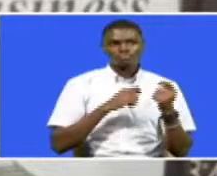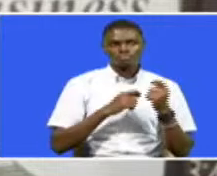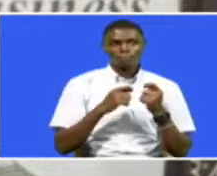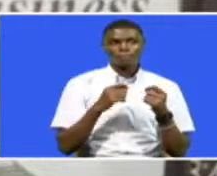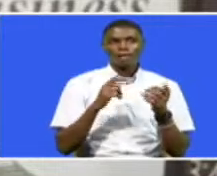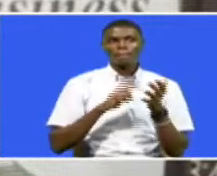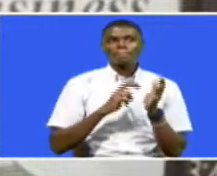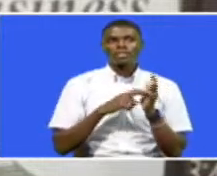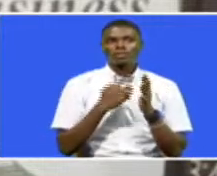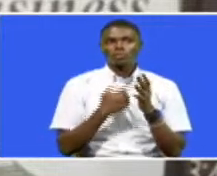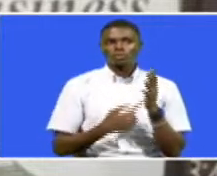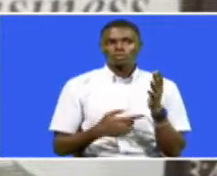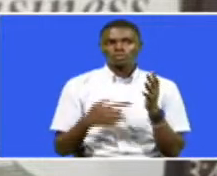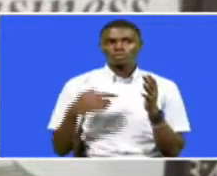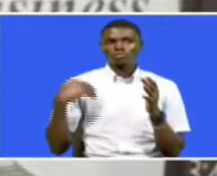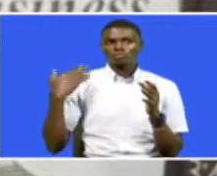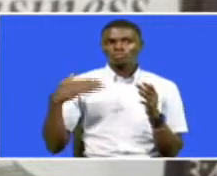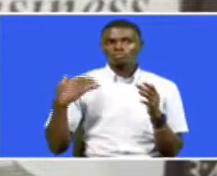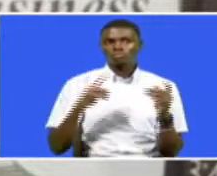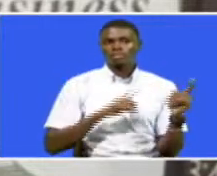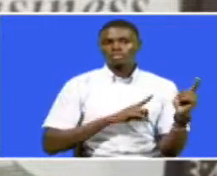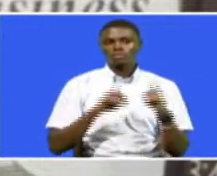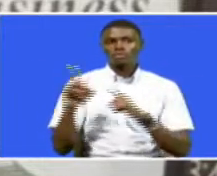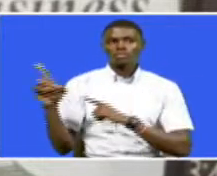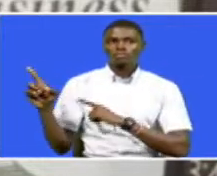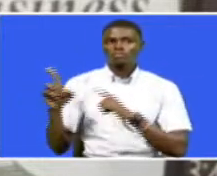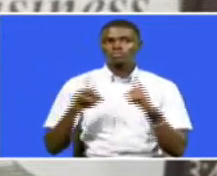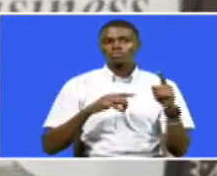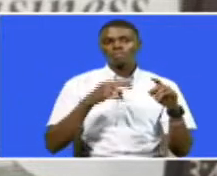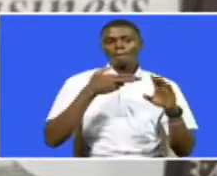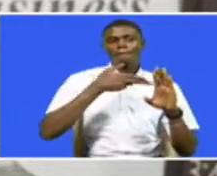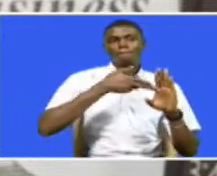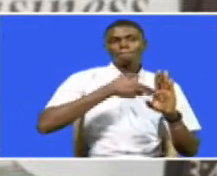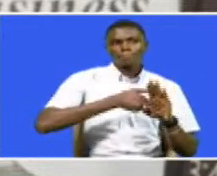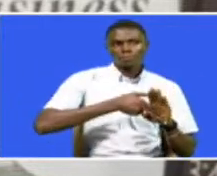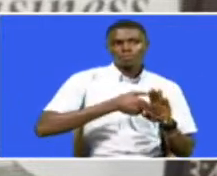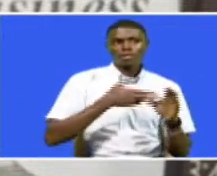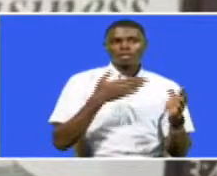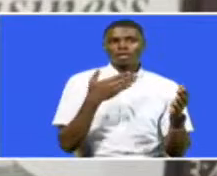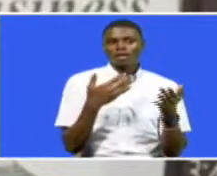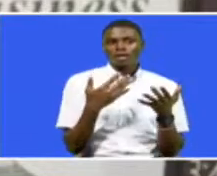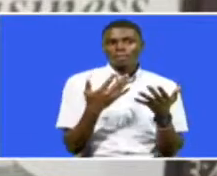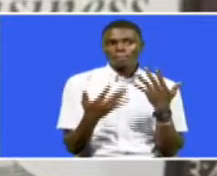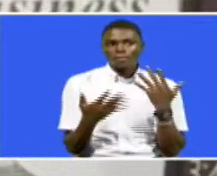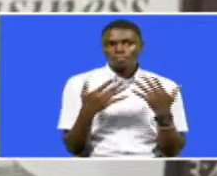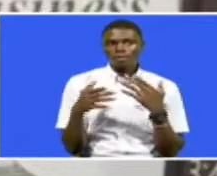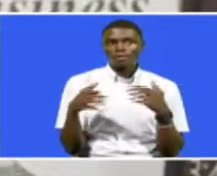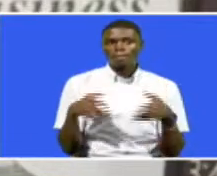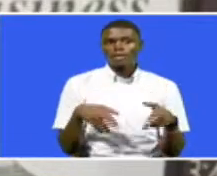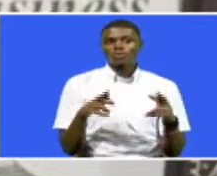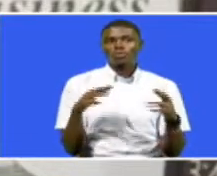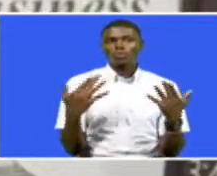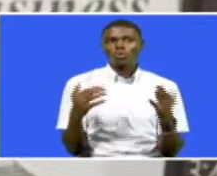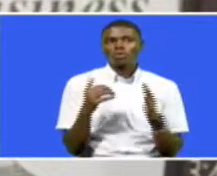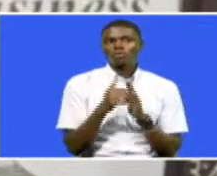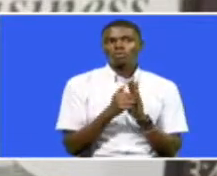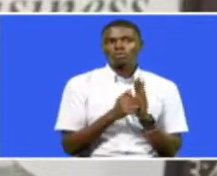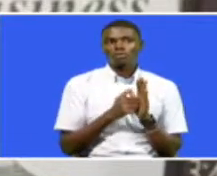that we have to keep on transporting petrol either by road or by rail